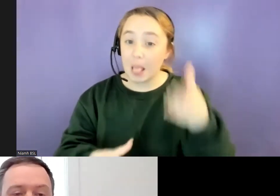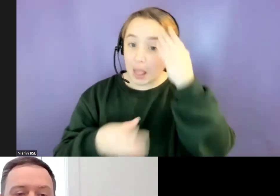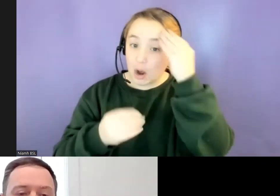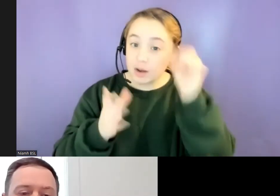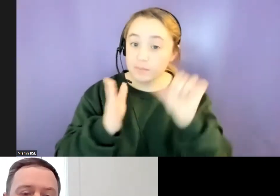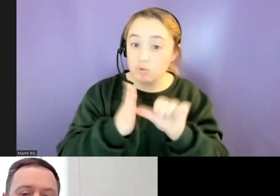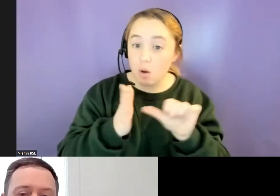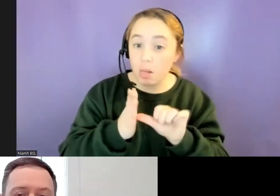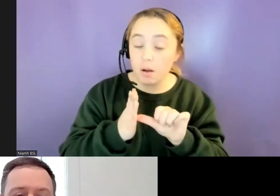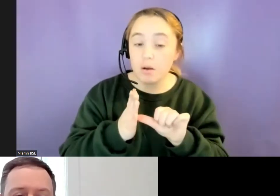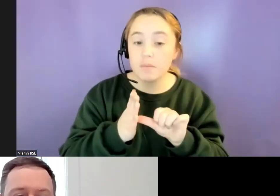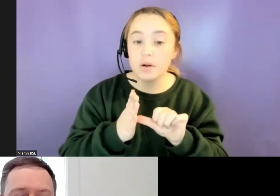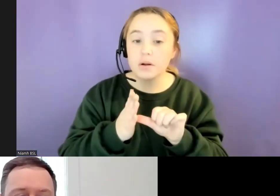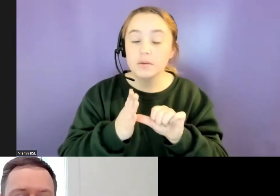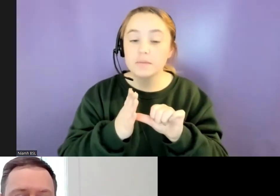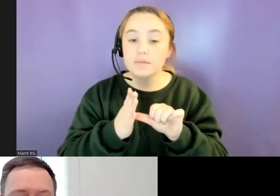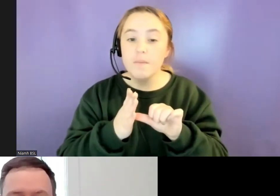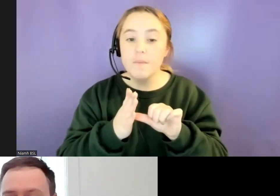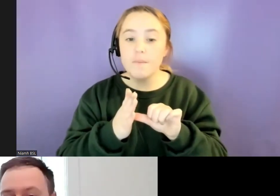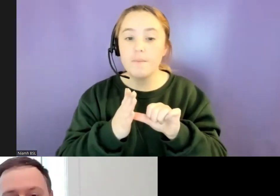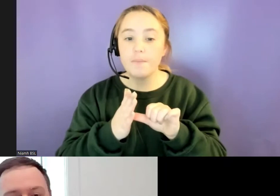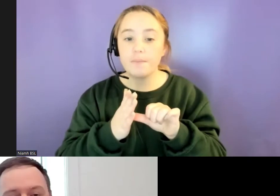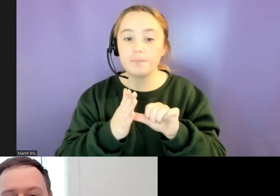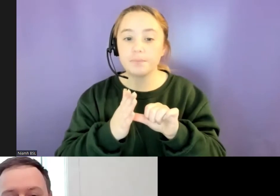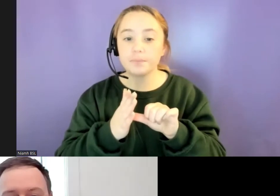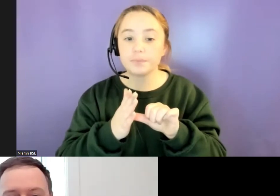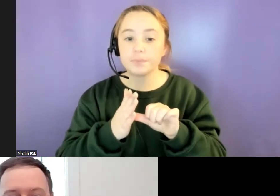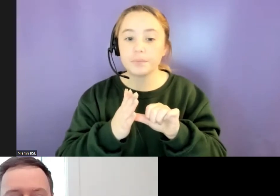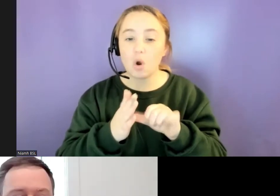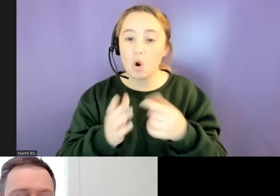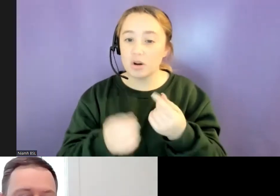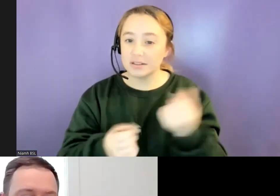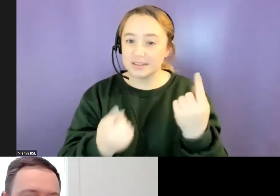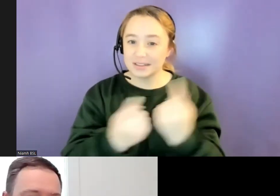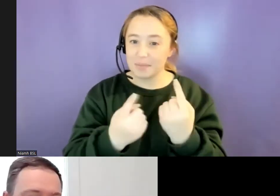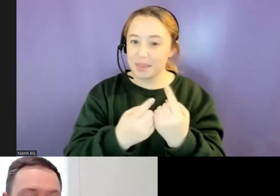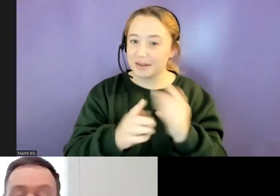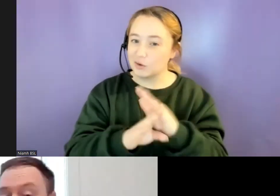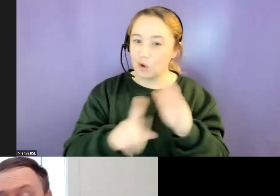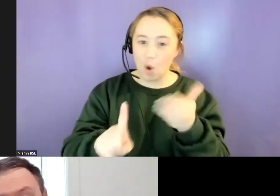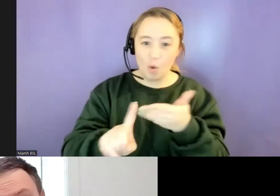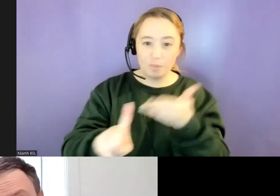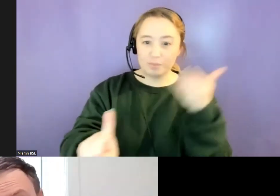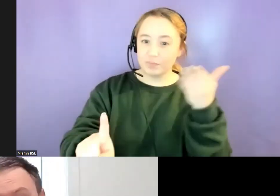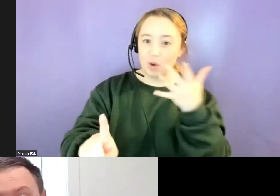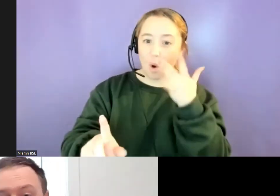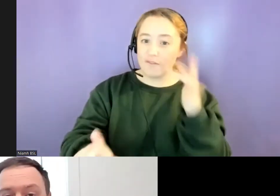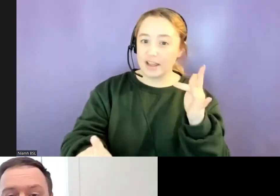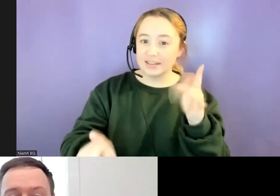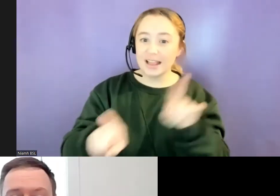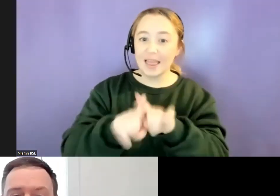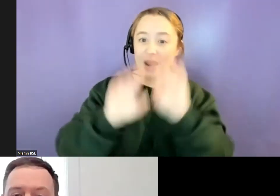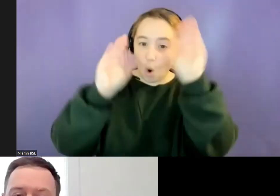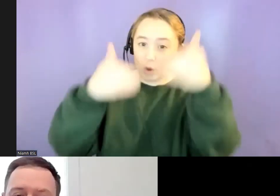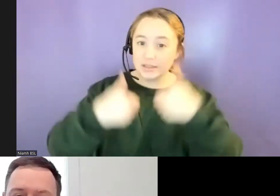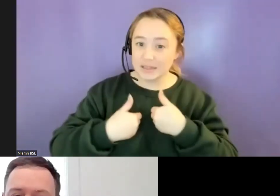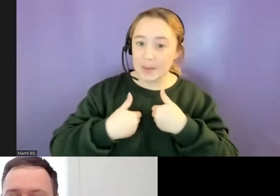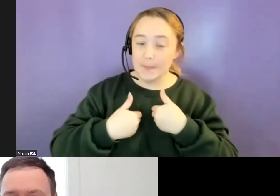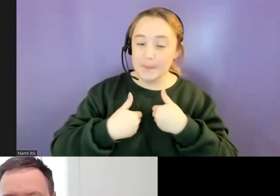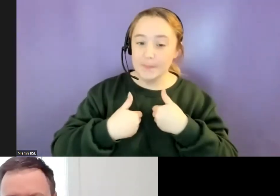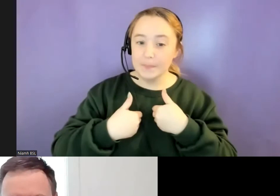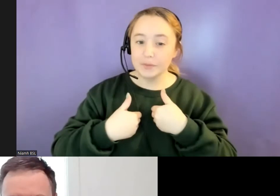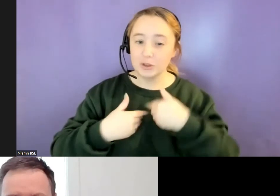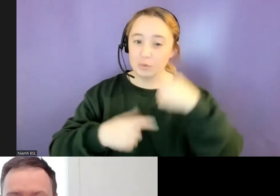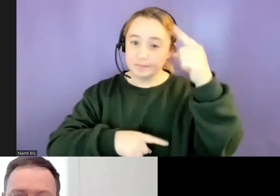impairment, or something not immediately obvious, for example, autism. All of